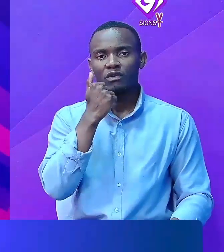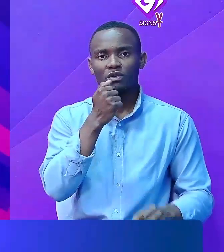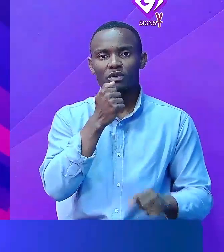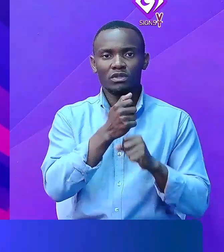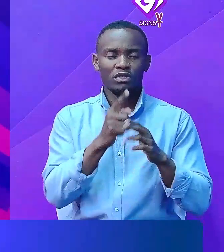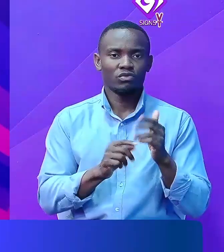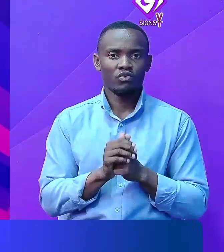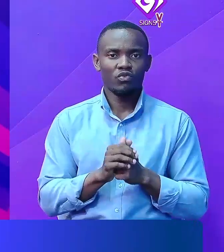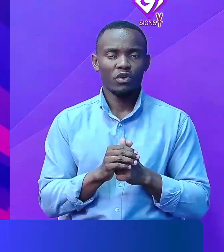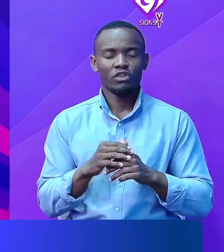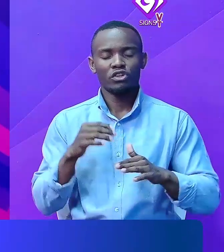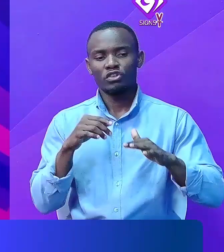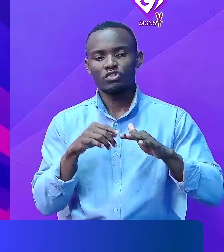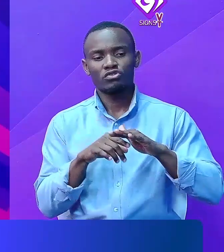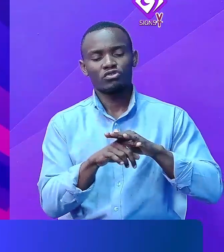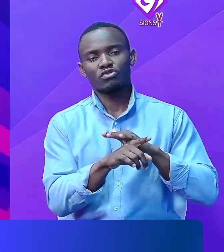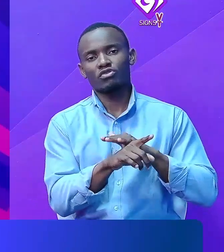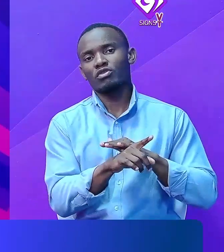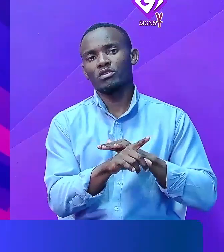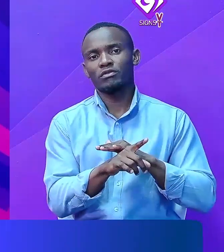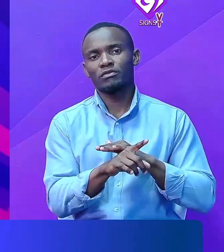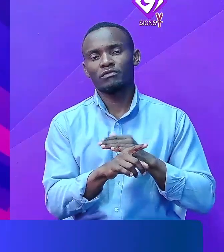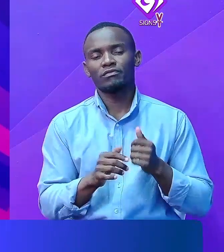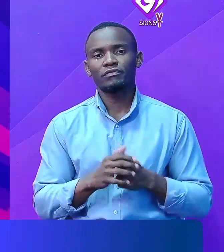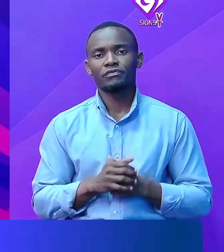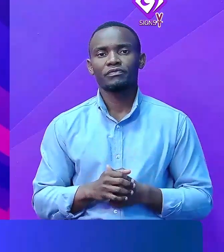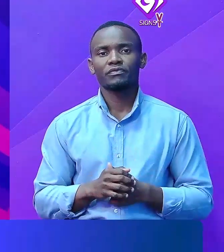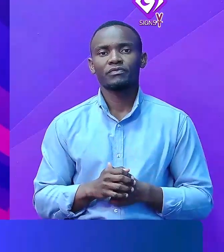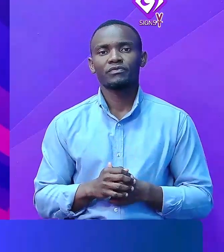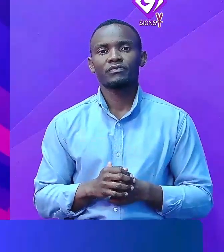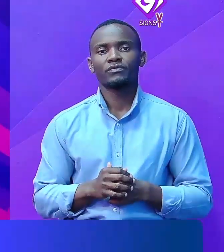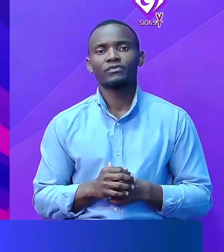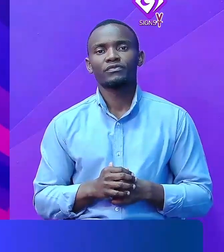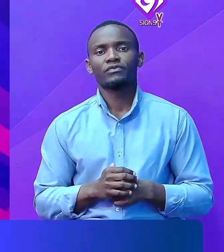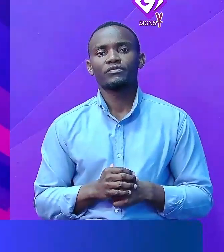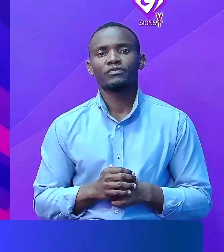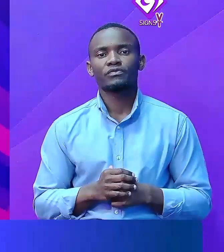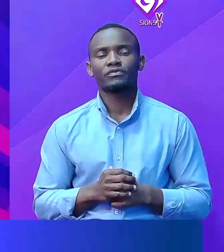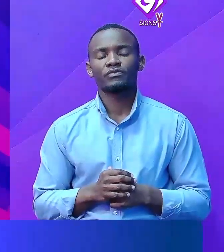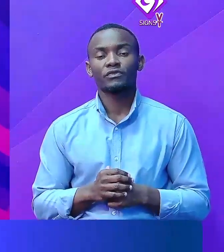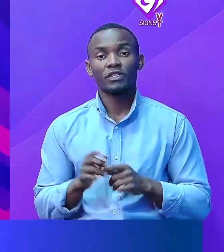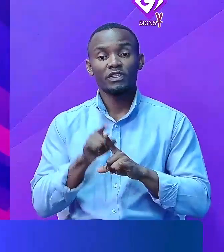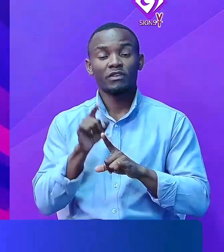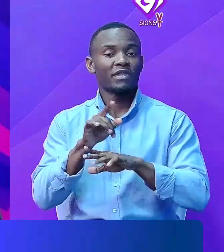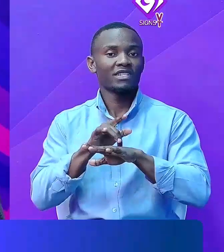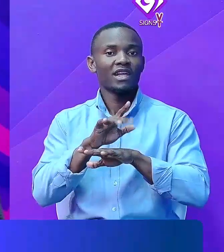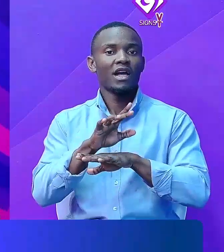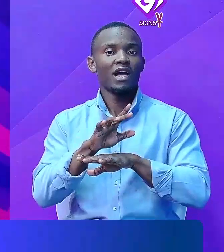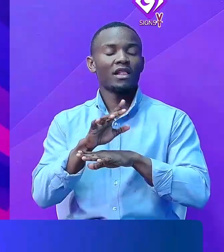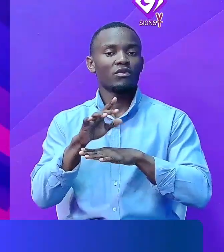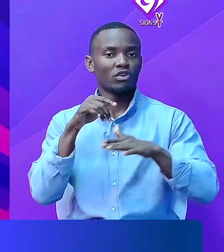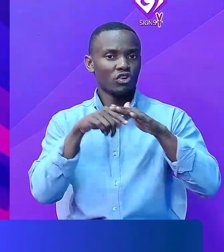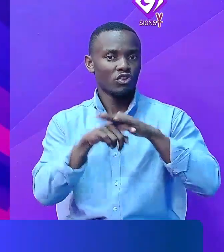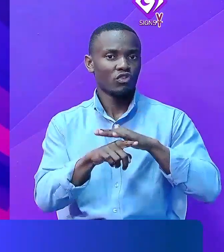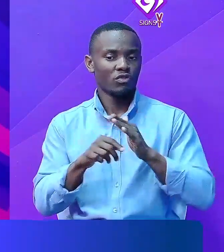ball past Kenyan goalkeeper Boni Omondi. And the early goal set the tone for the match,